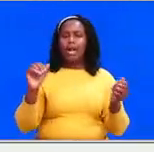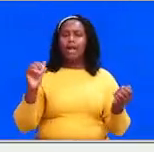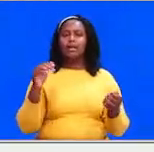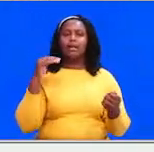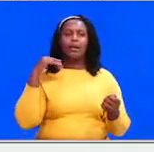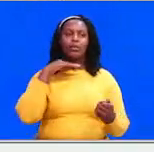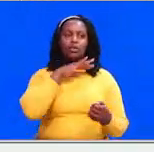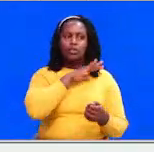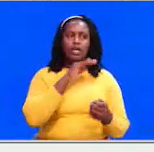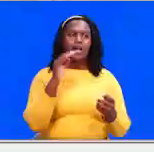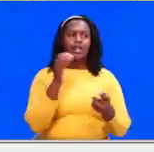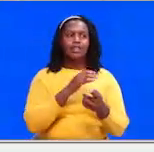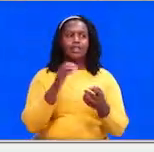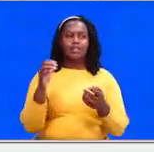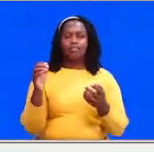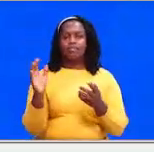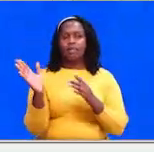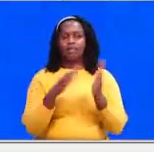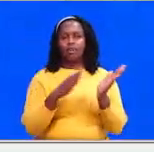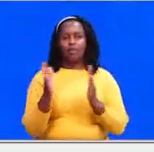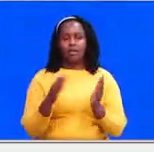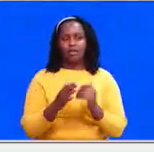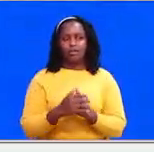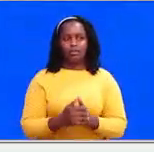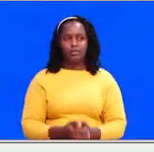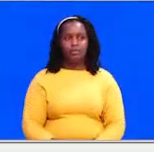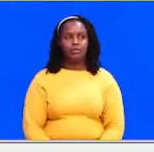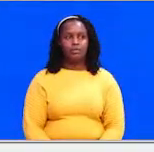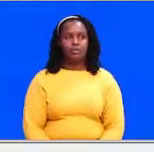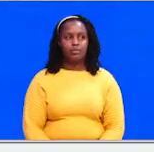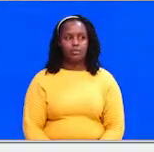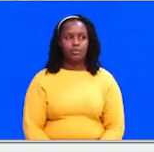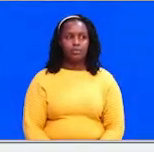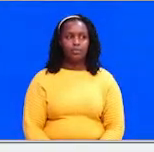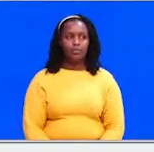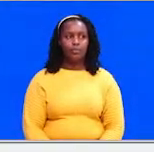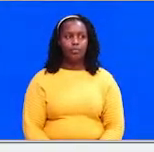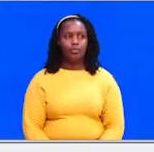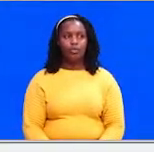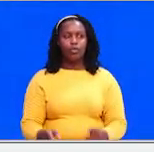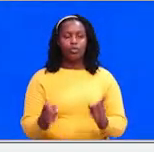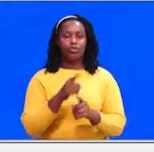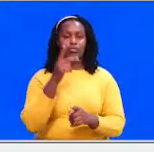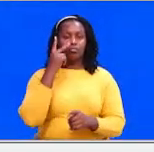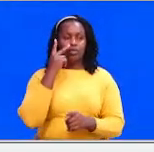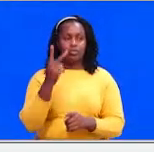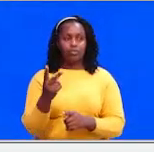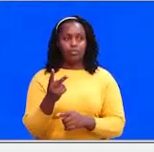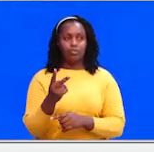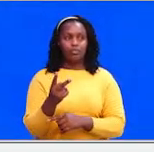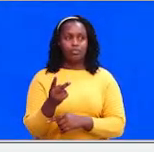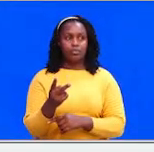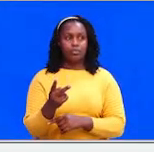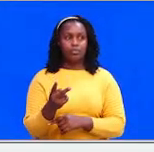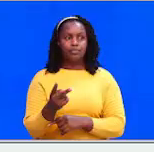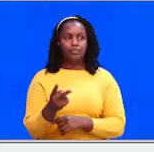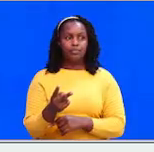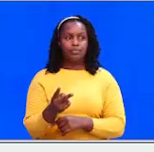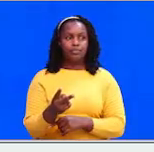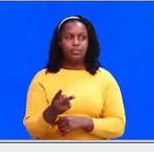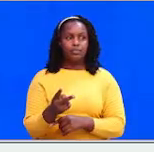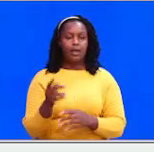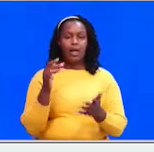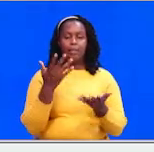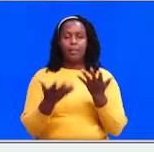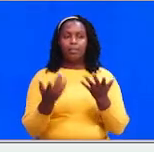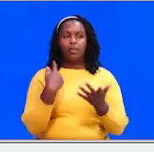Yeah. Okay, brilliant. Absolutely brilliant. And of course, we're standing at someone's house, in someone's garden. So maybe we'll